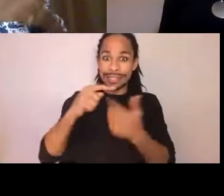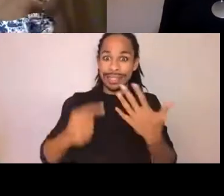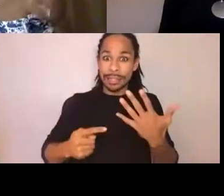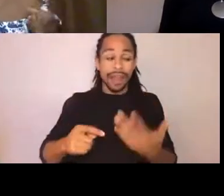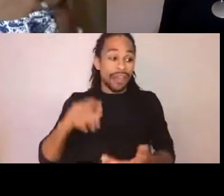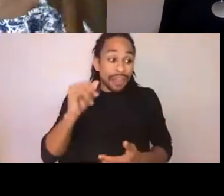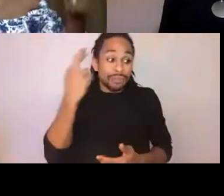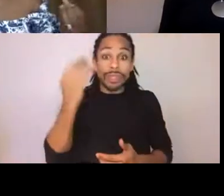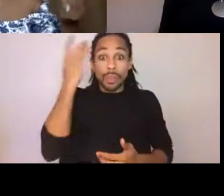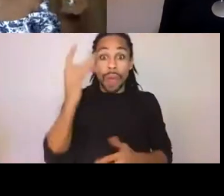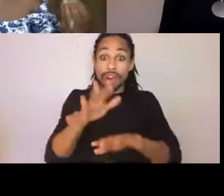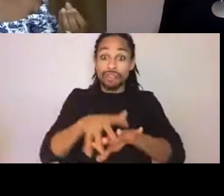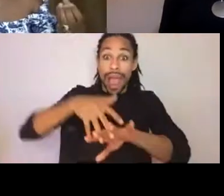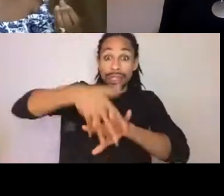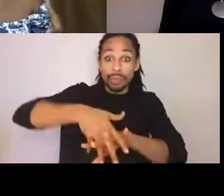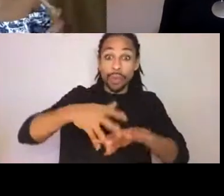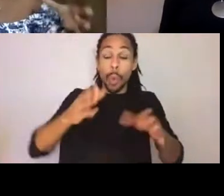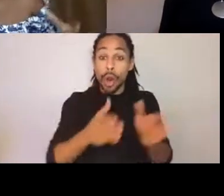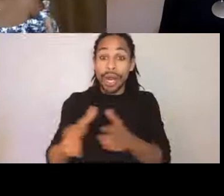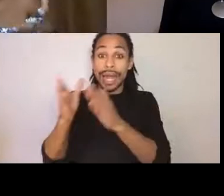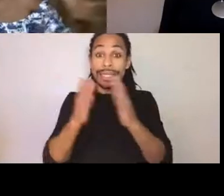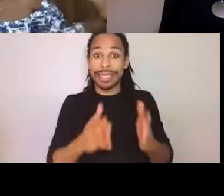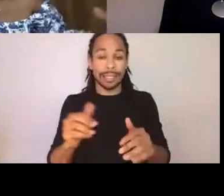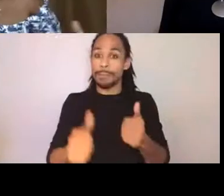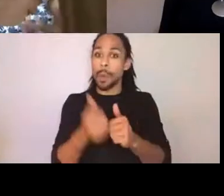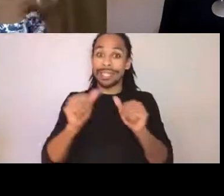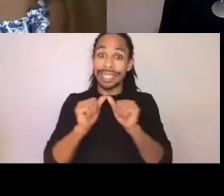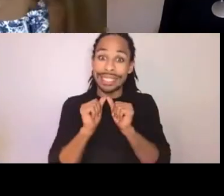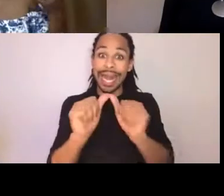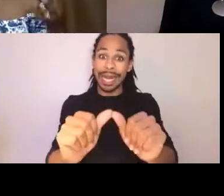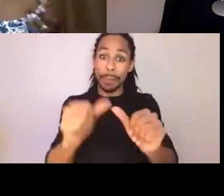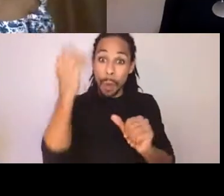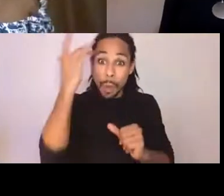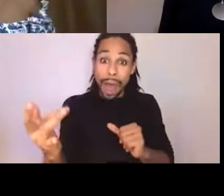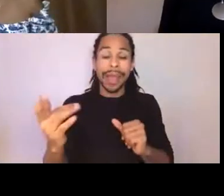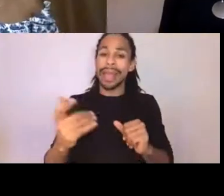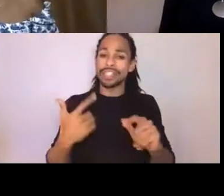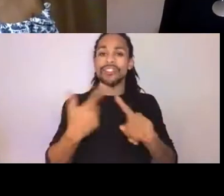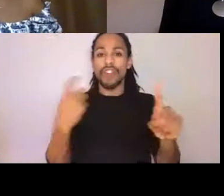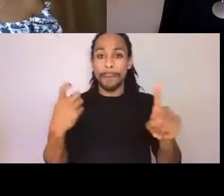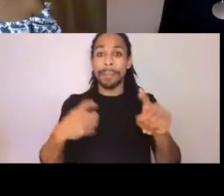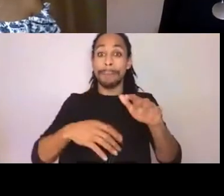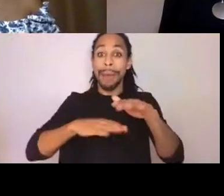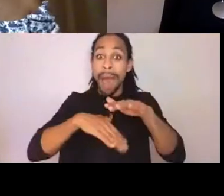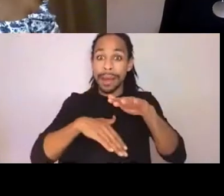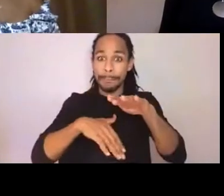organizing is the most sustainable organizing, because it comes from the bottom up. And I think that's